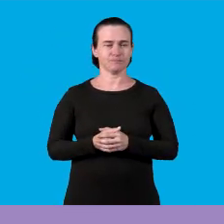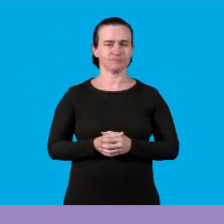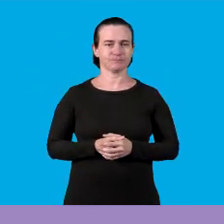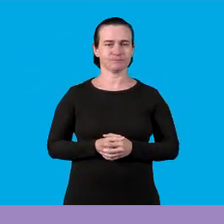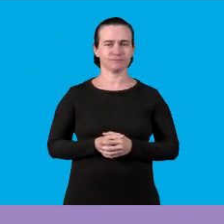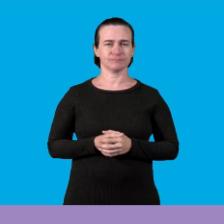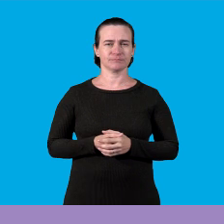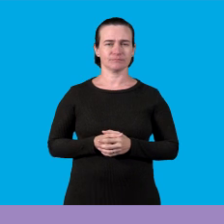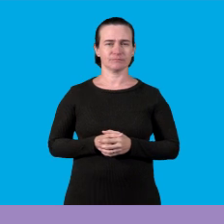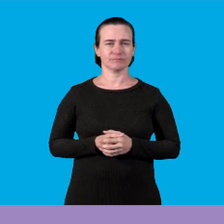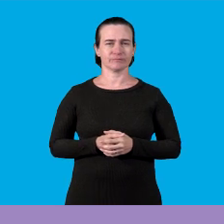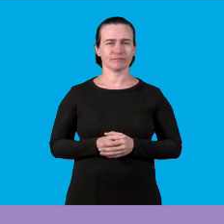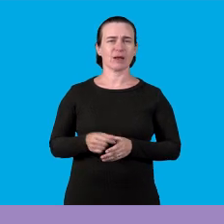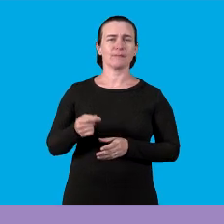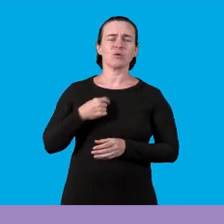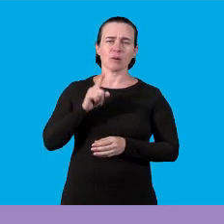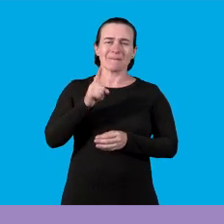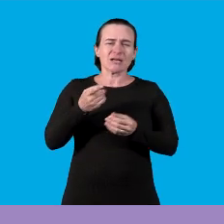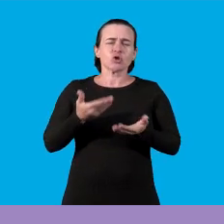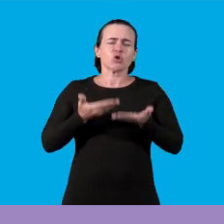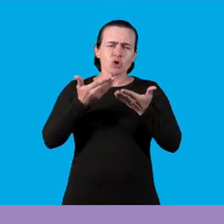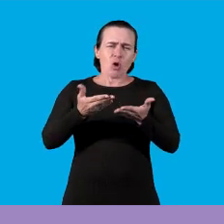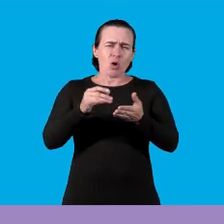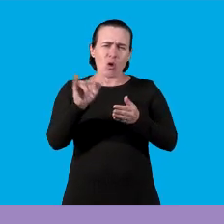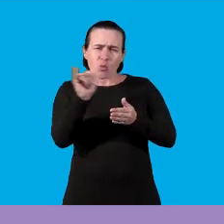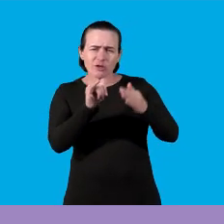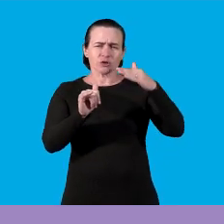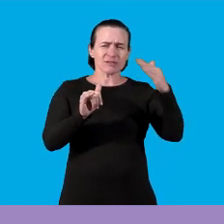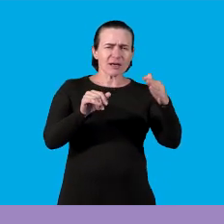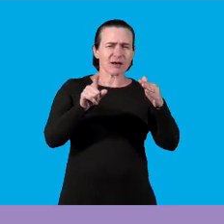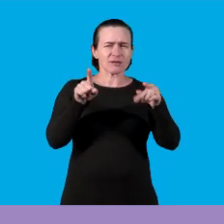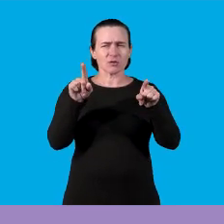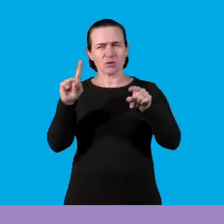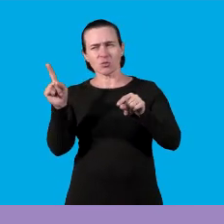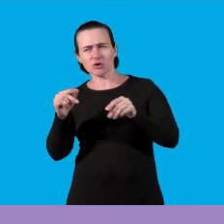divided sides so that we show which is equal to which. So in this case, we'll say